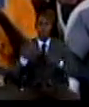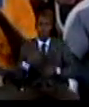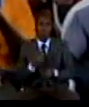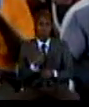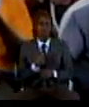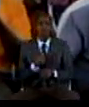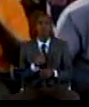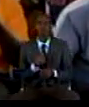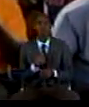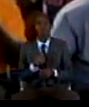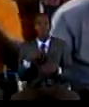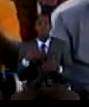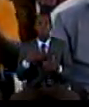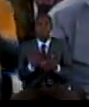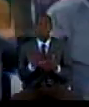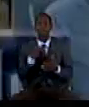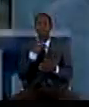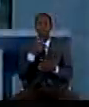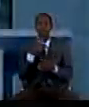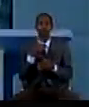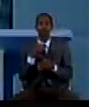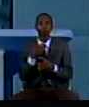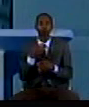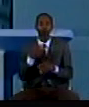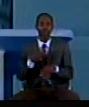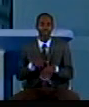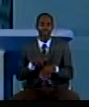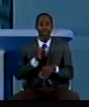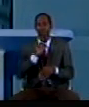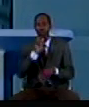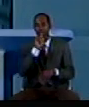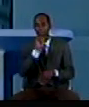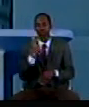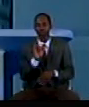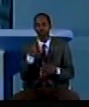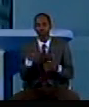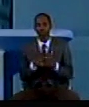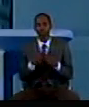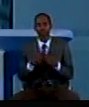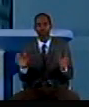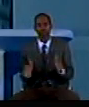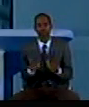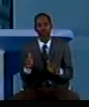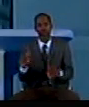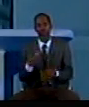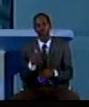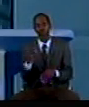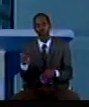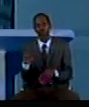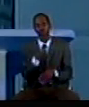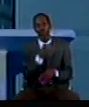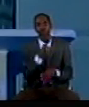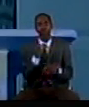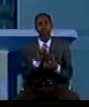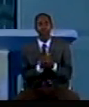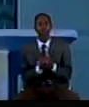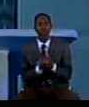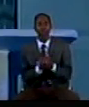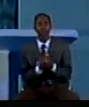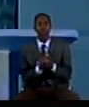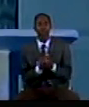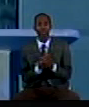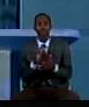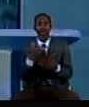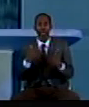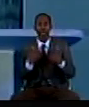It is on this note I am encouraging any one of you that having been in this program,